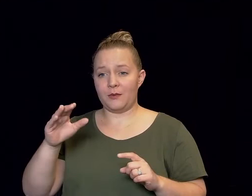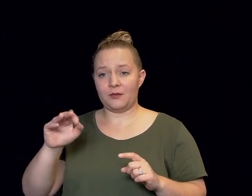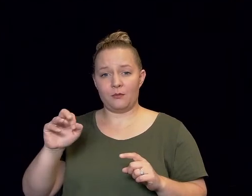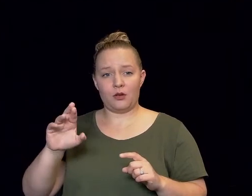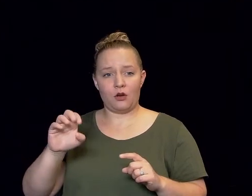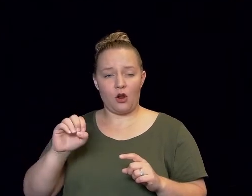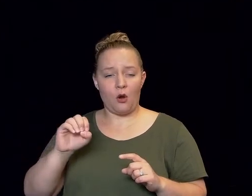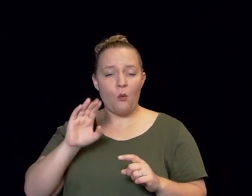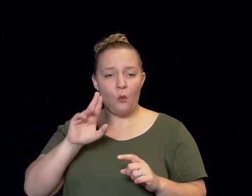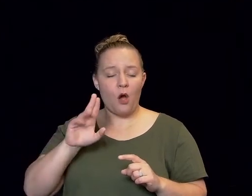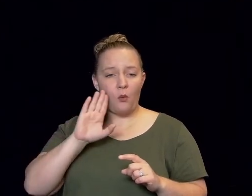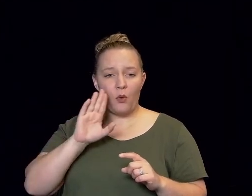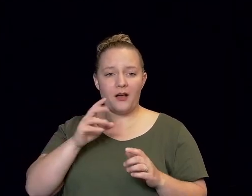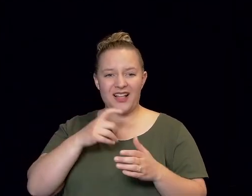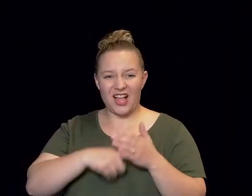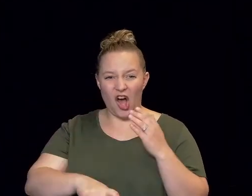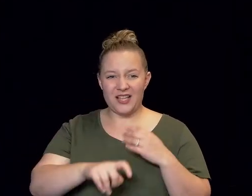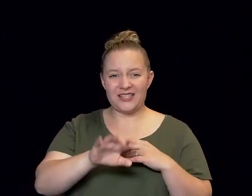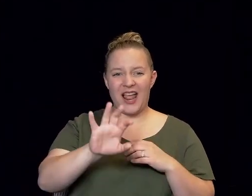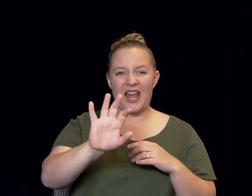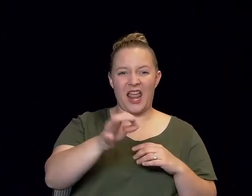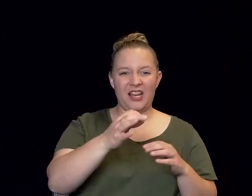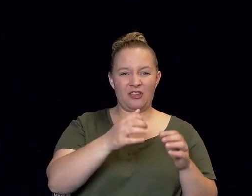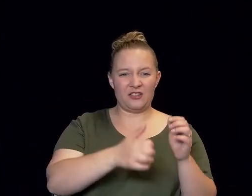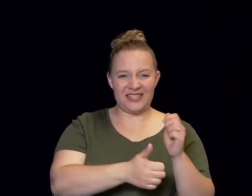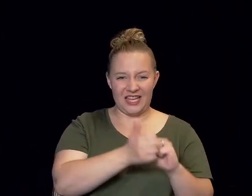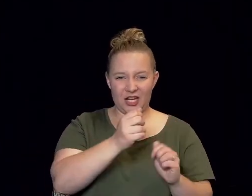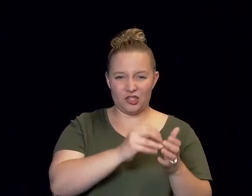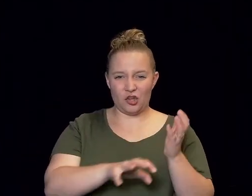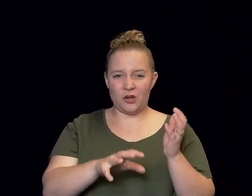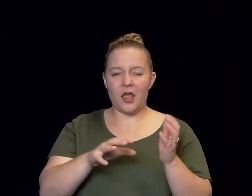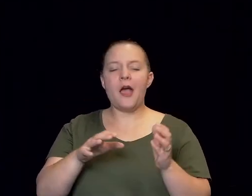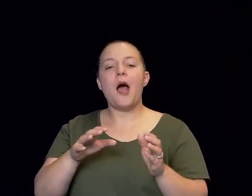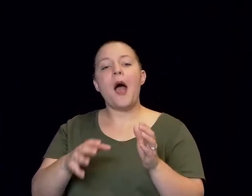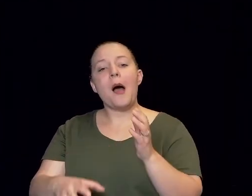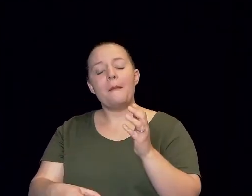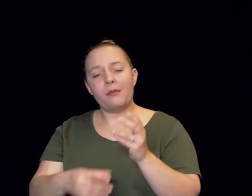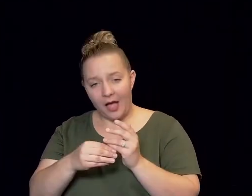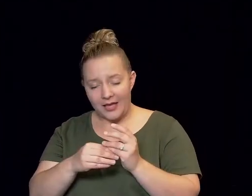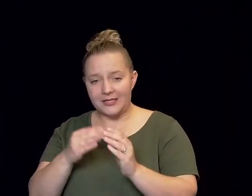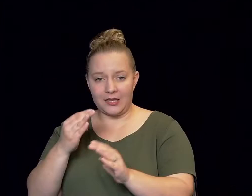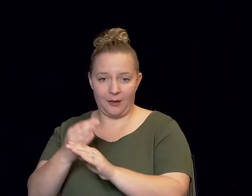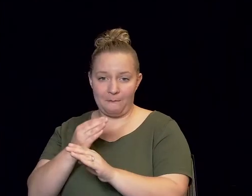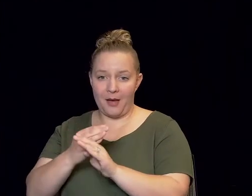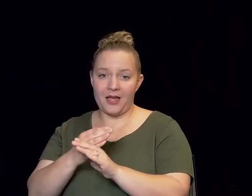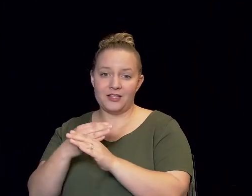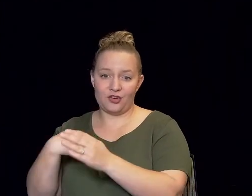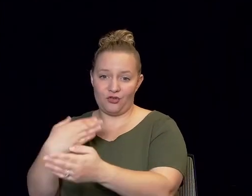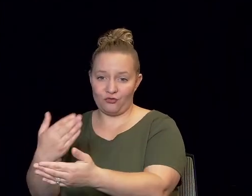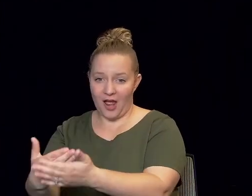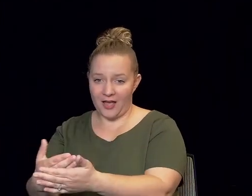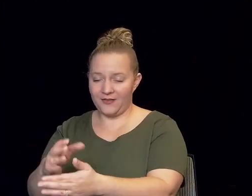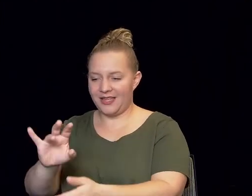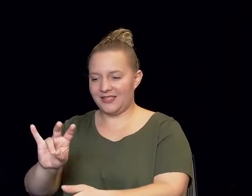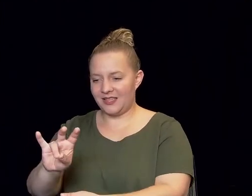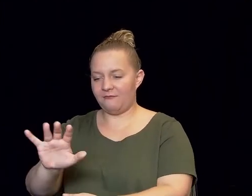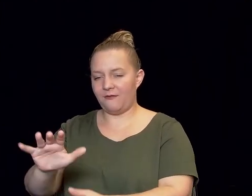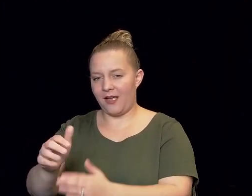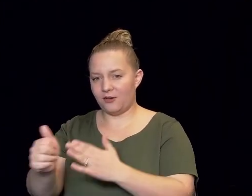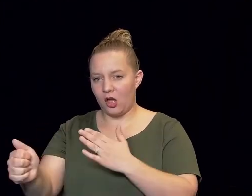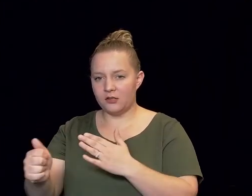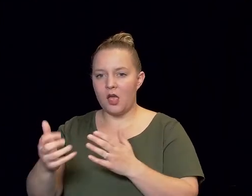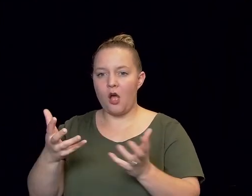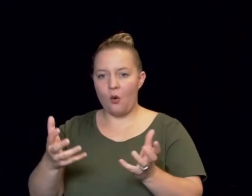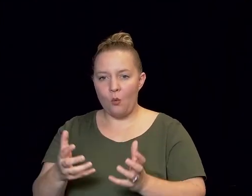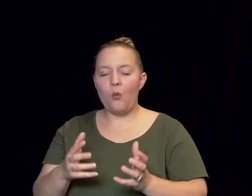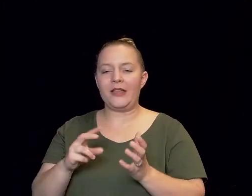and the bus to get there costs $75. So it's a one-time fee of $75. You want to define a variable and set up an expression to find for any